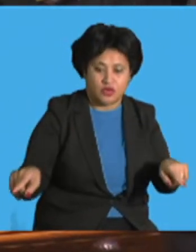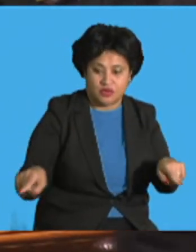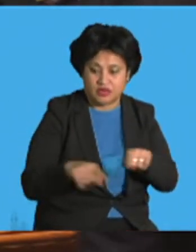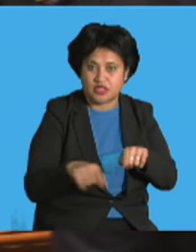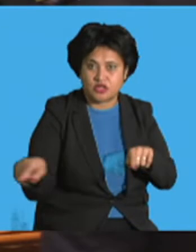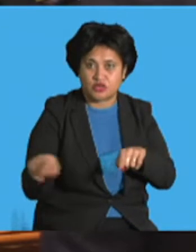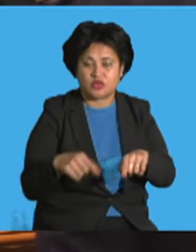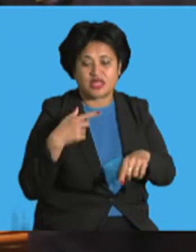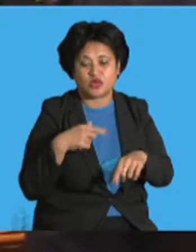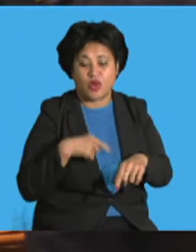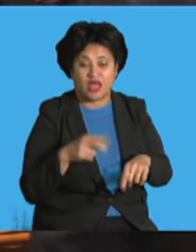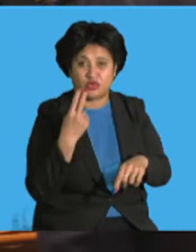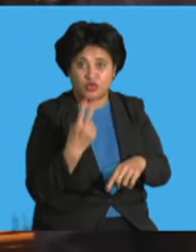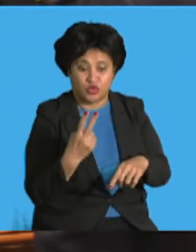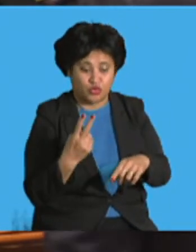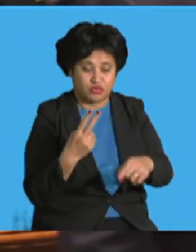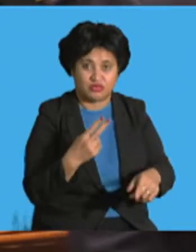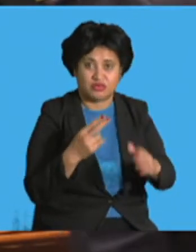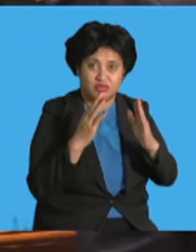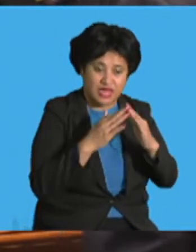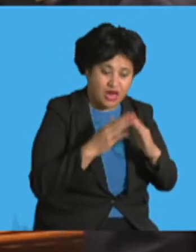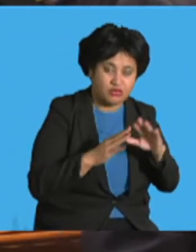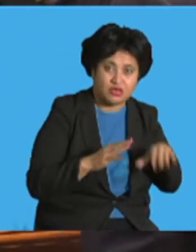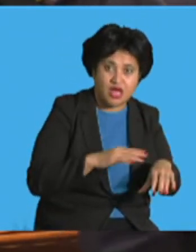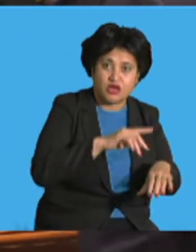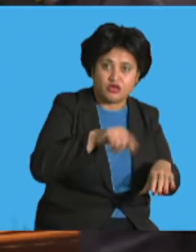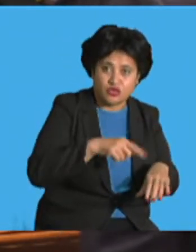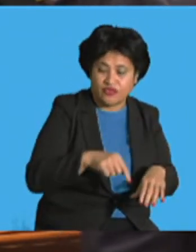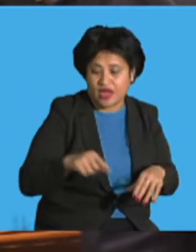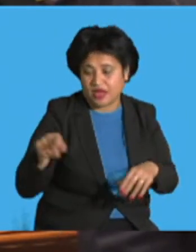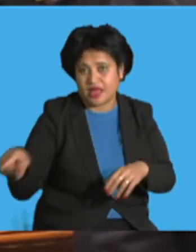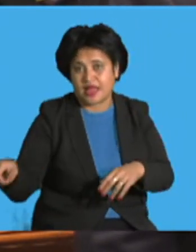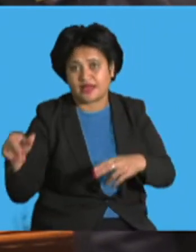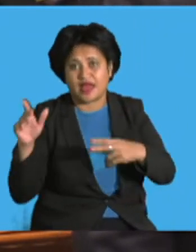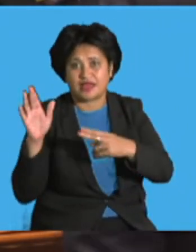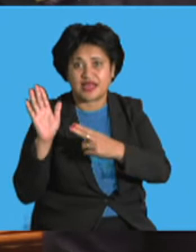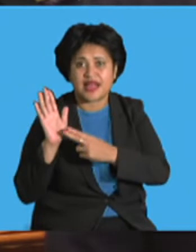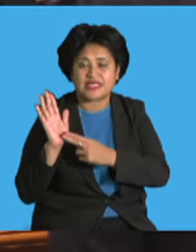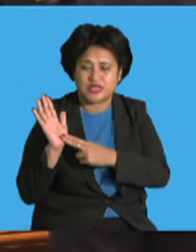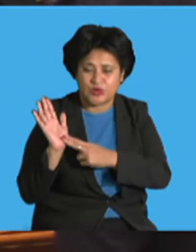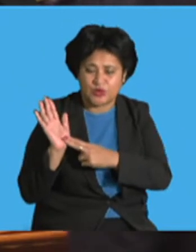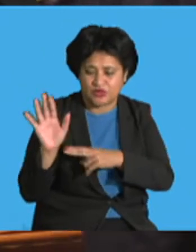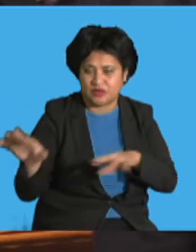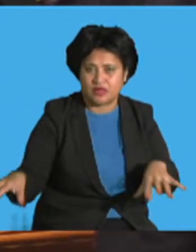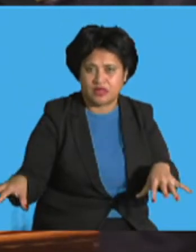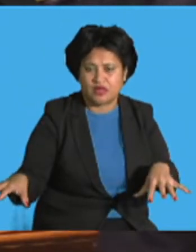two municipalities, namely Suva City and Nasinu as well.